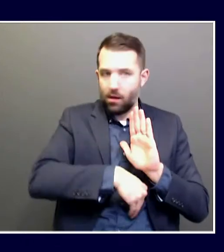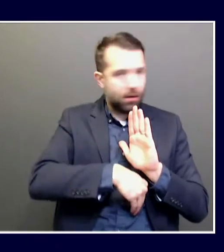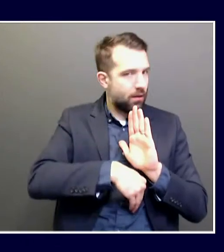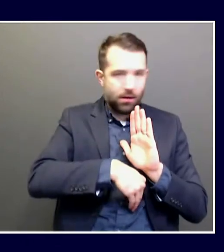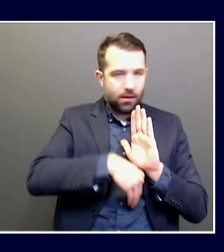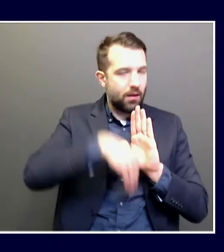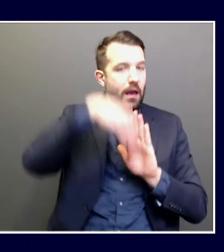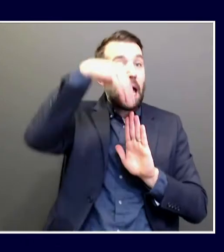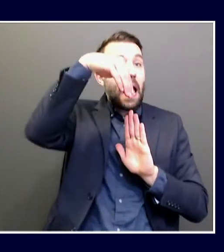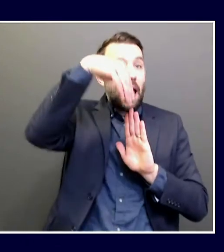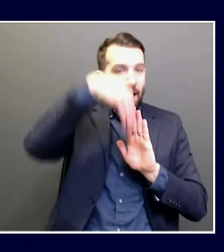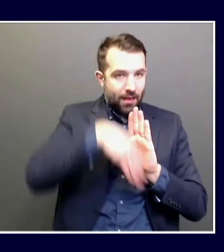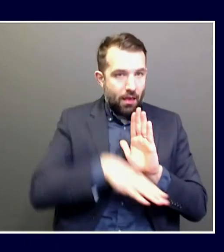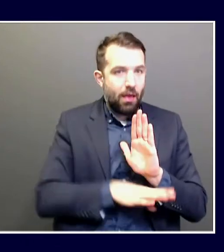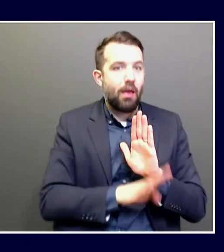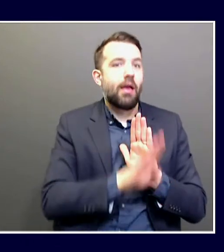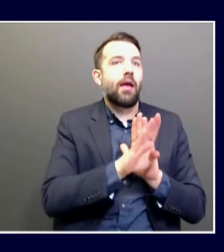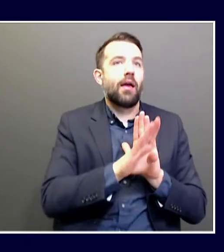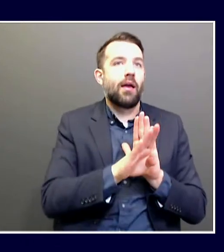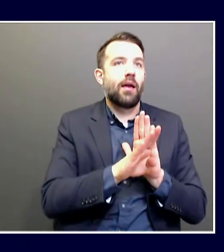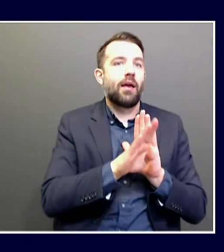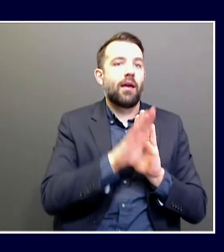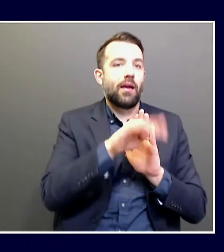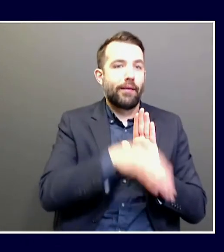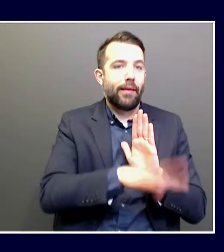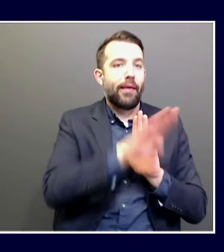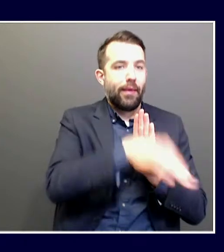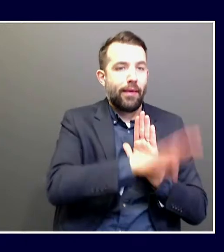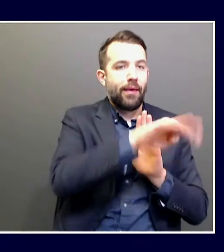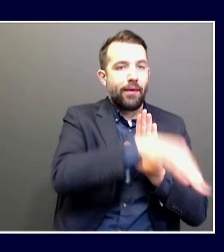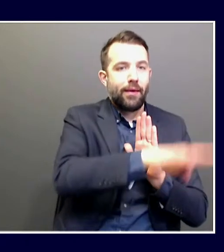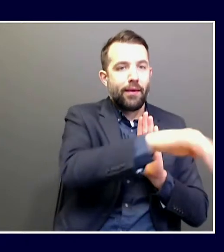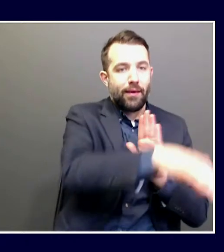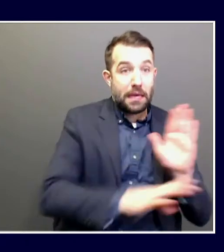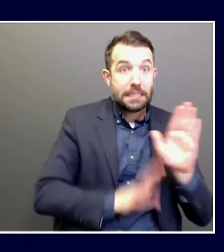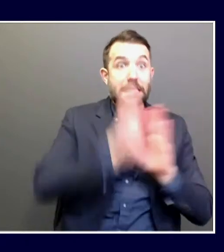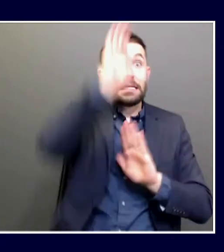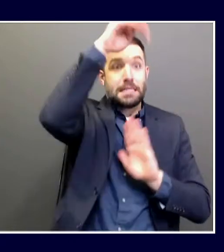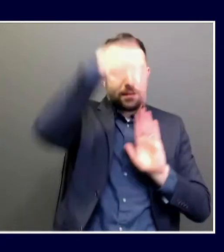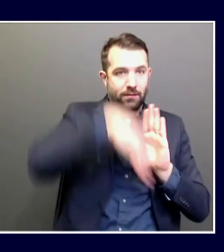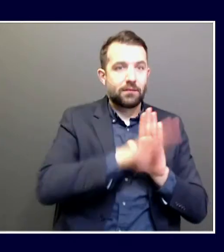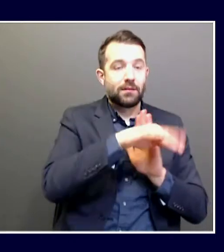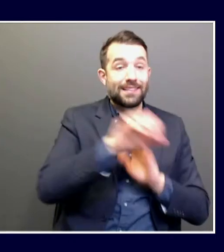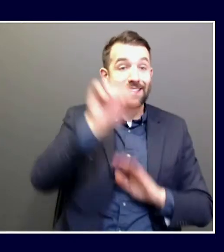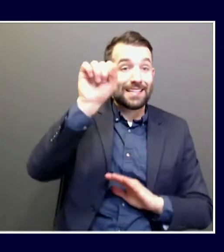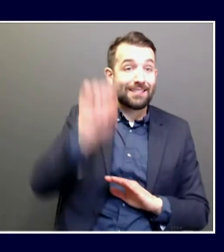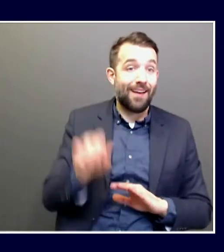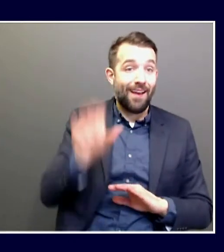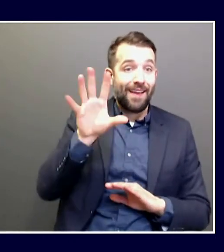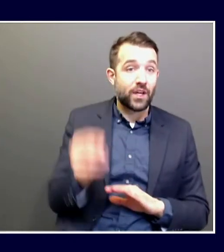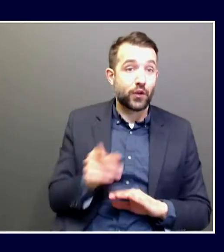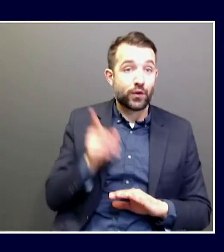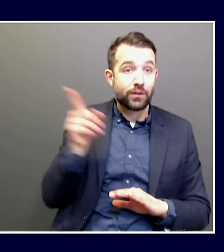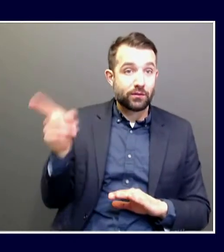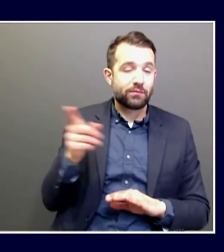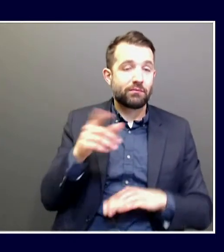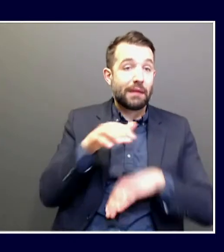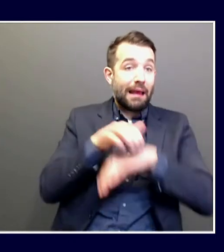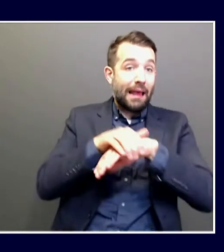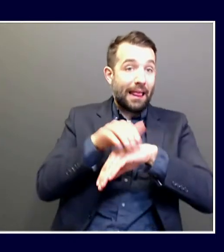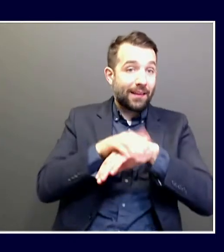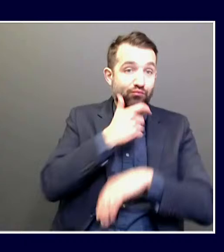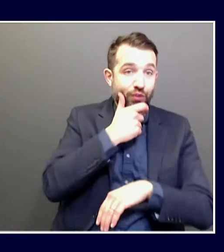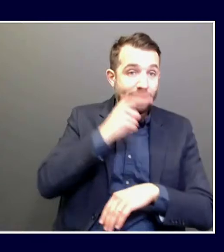level. Countries like South Africa, the UK, do experience a fall, but to a point that was still higher than